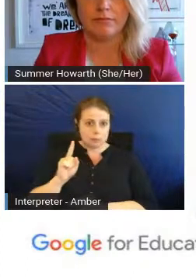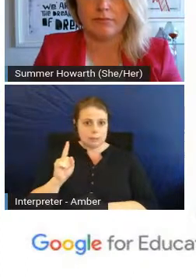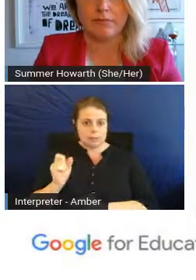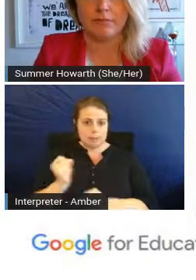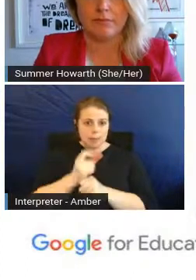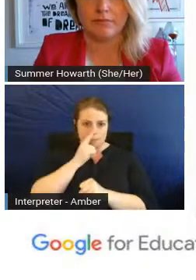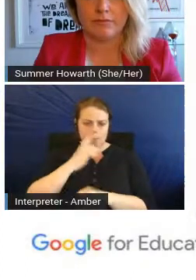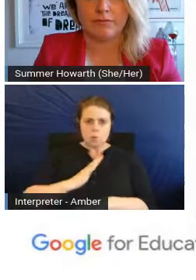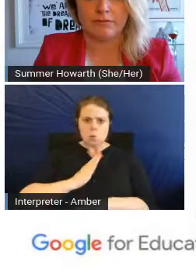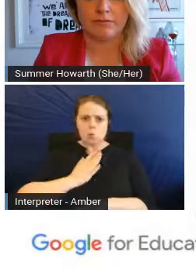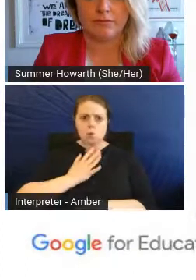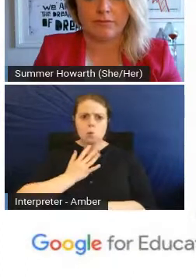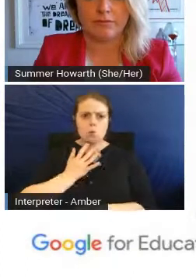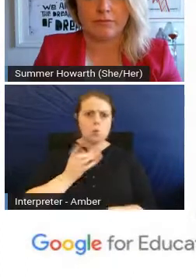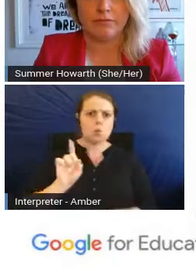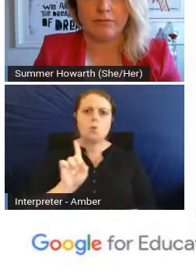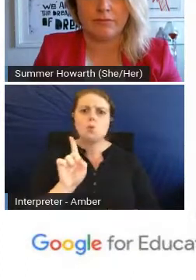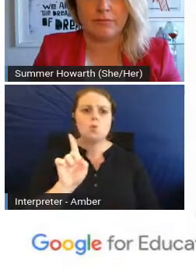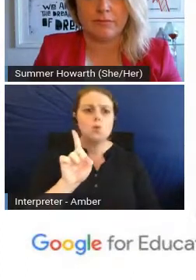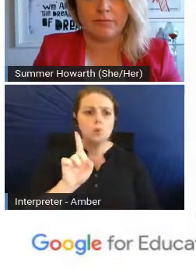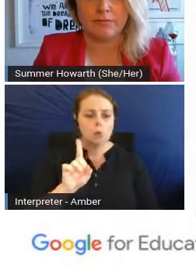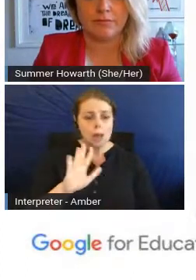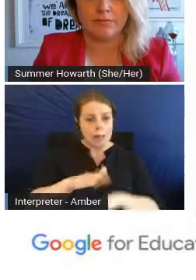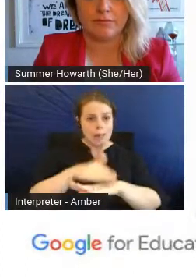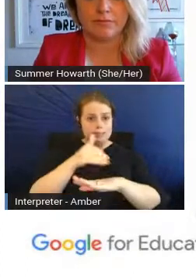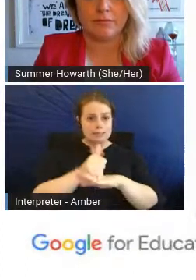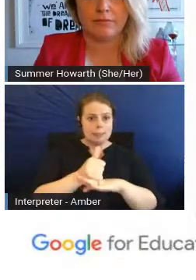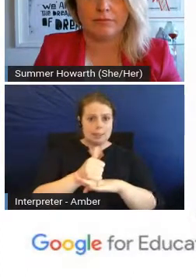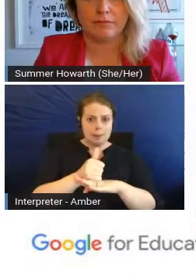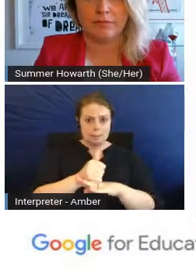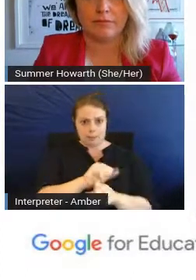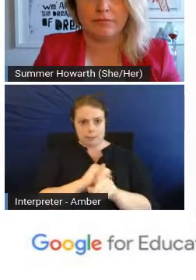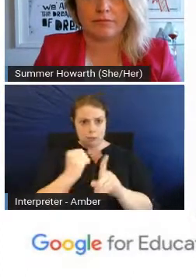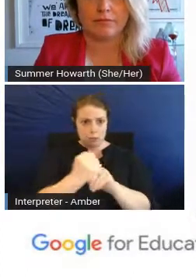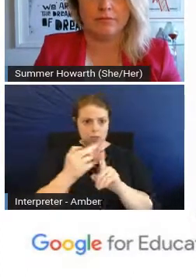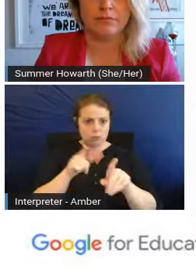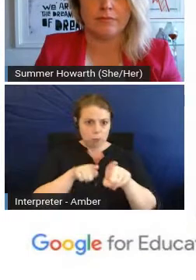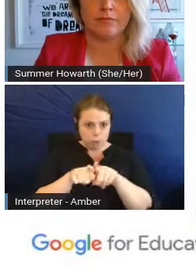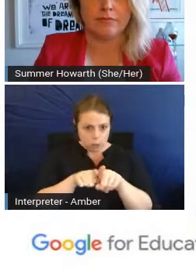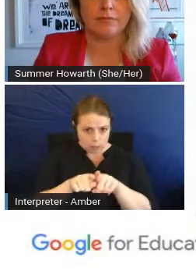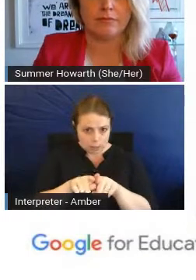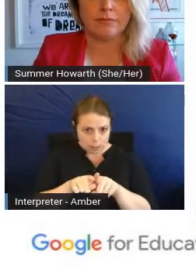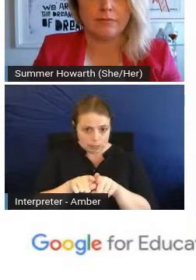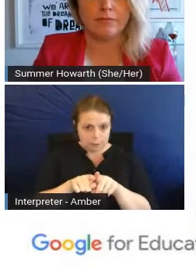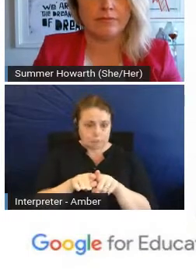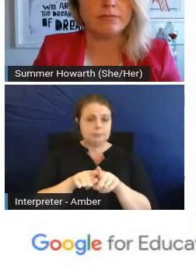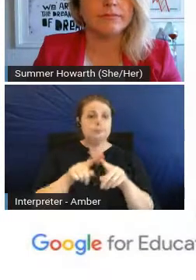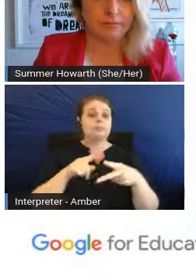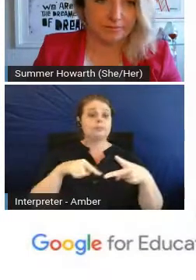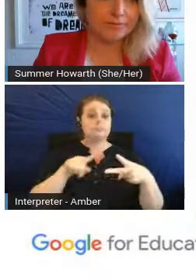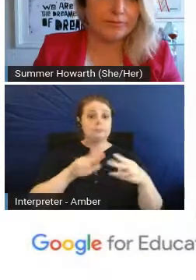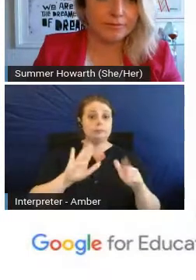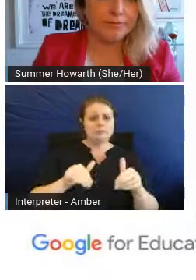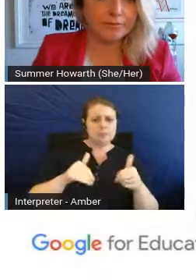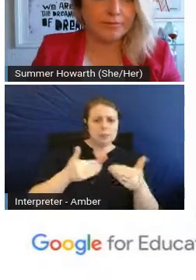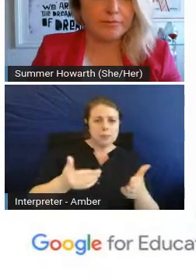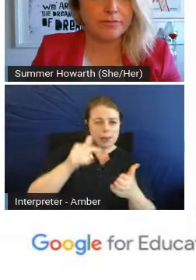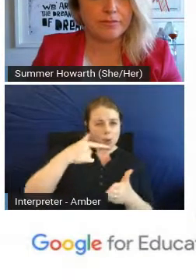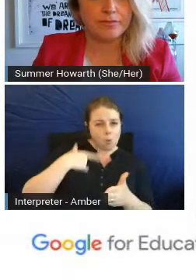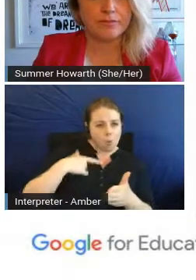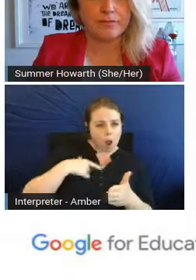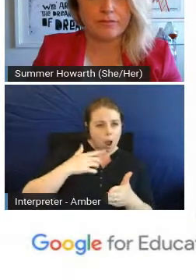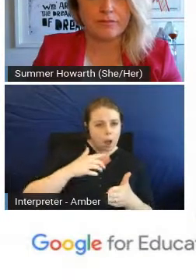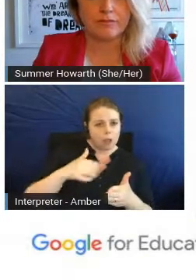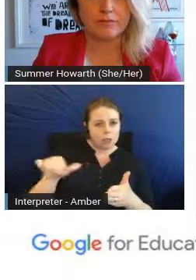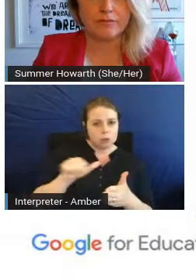for learning, present a purpose for learning, helping learners to see why. So why am I learning this? Why is it important? Connect the learning to